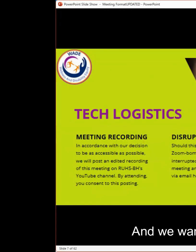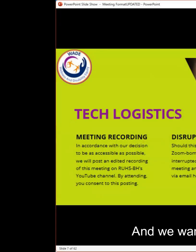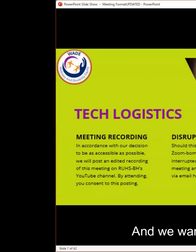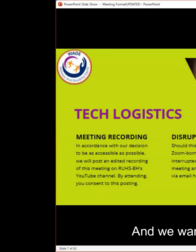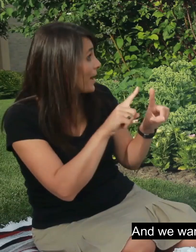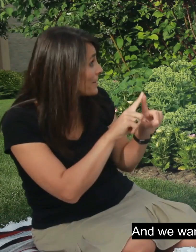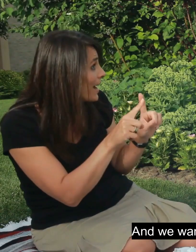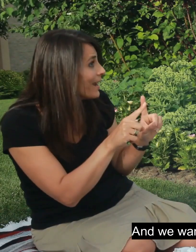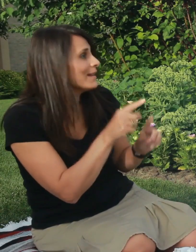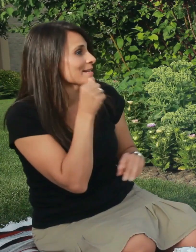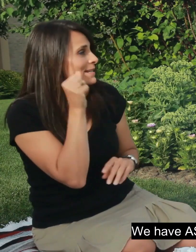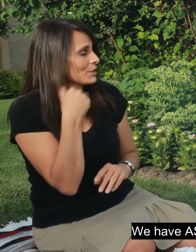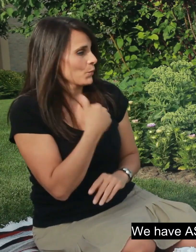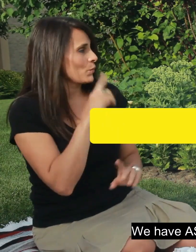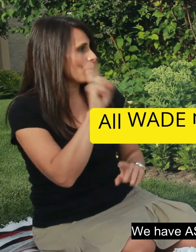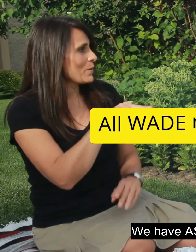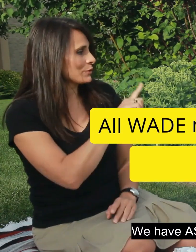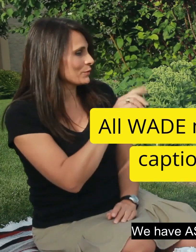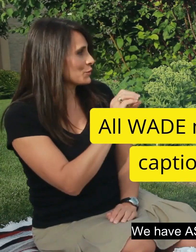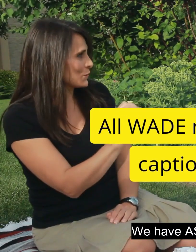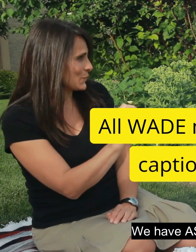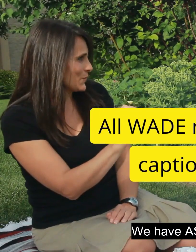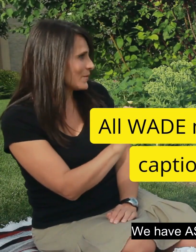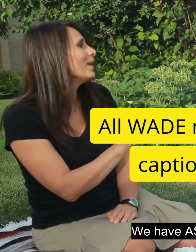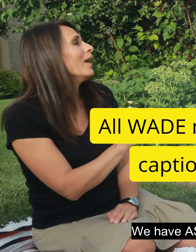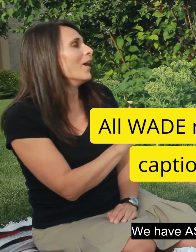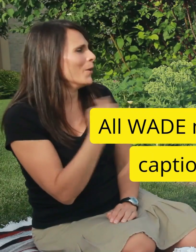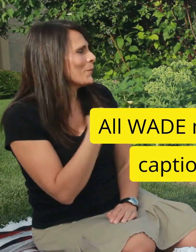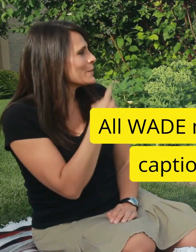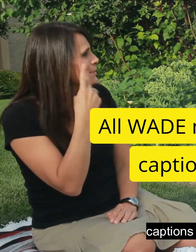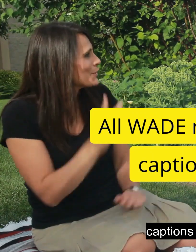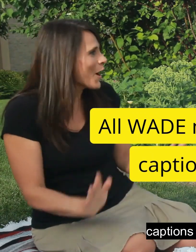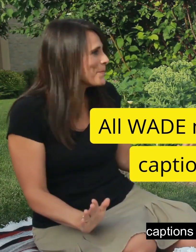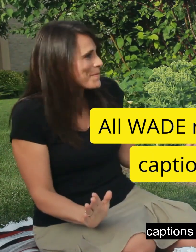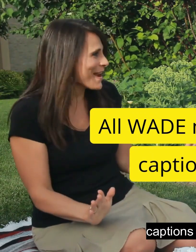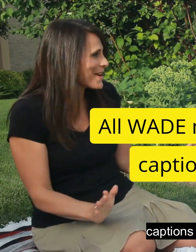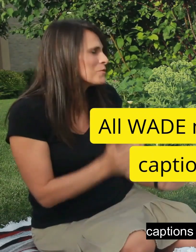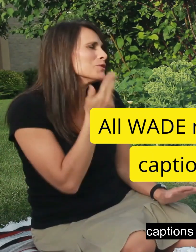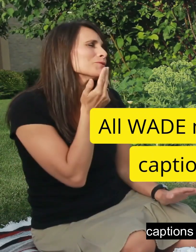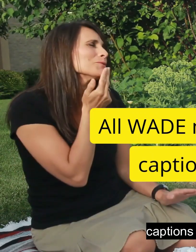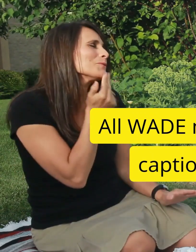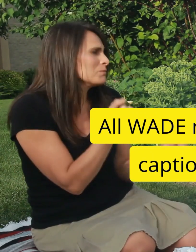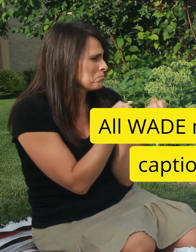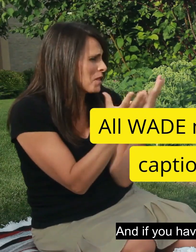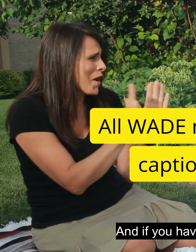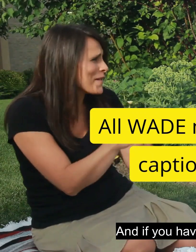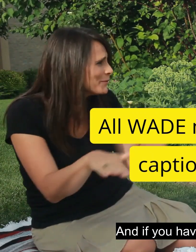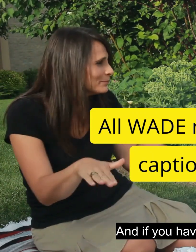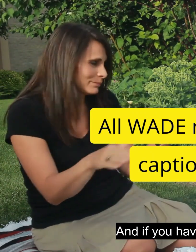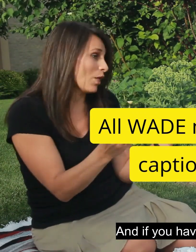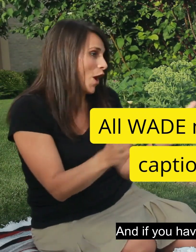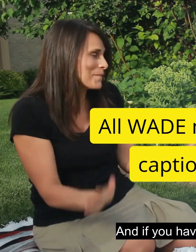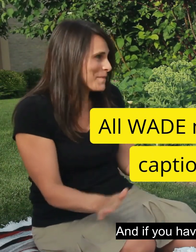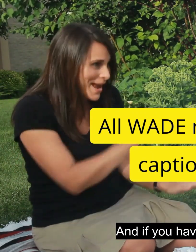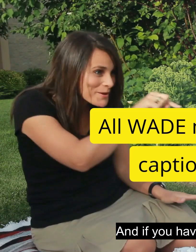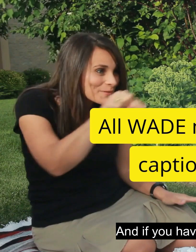And we want to accommodate you. We have ASL here today. We have captions are available for you. And if you